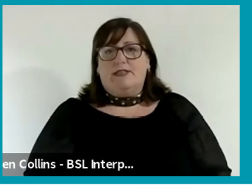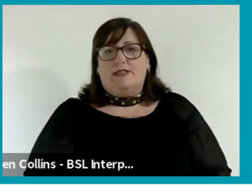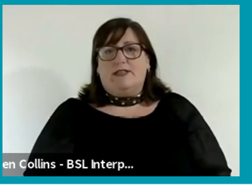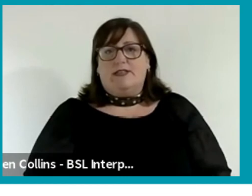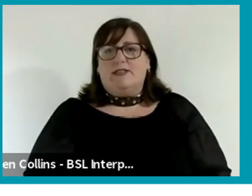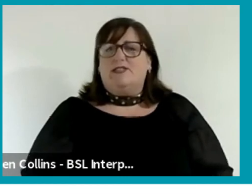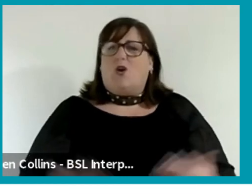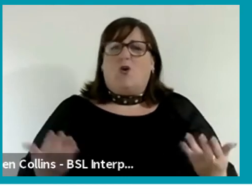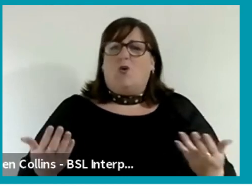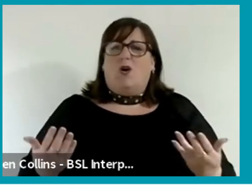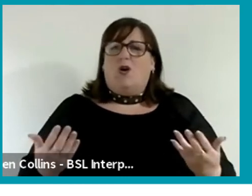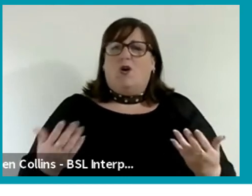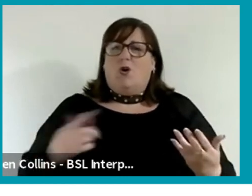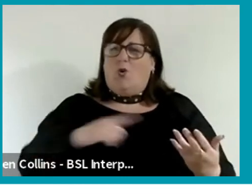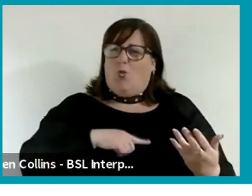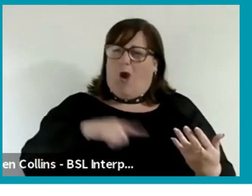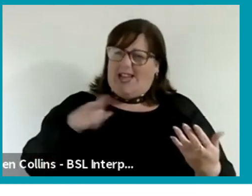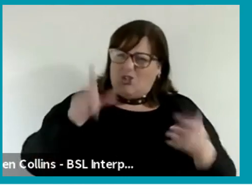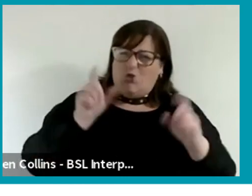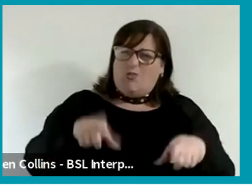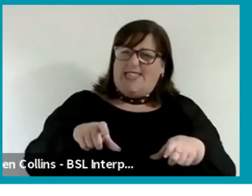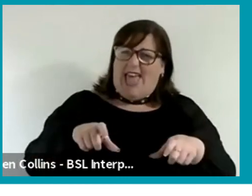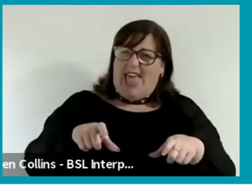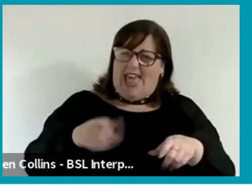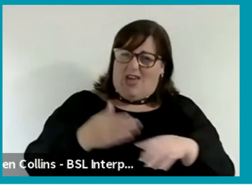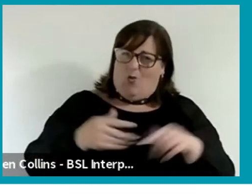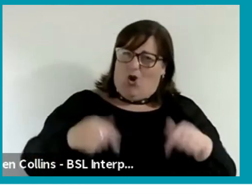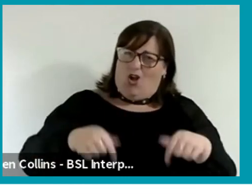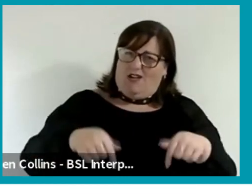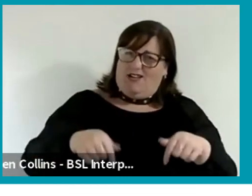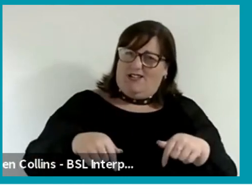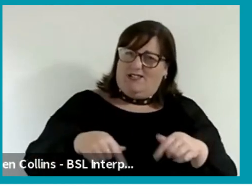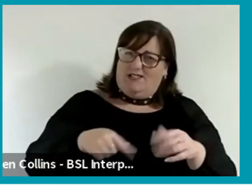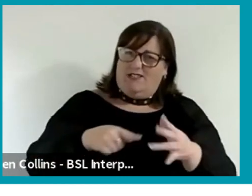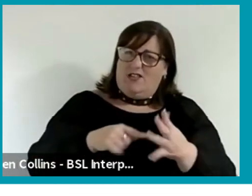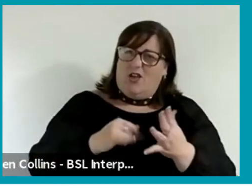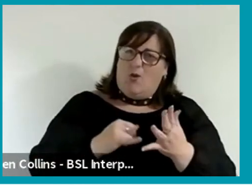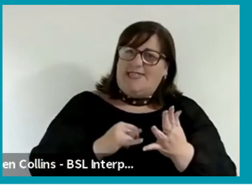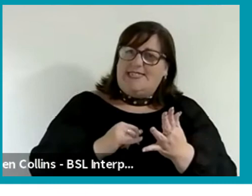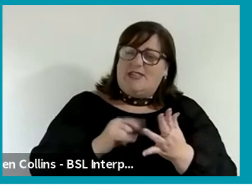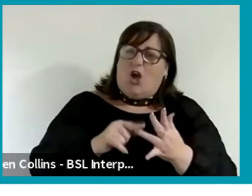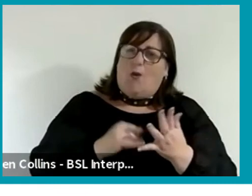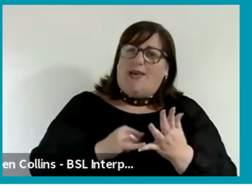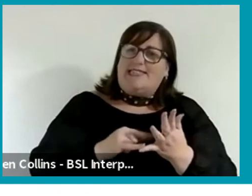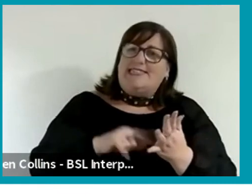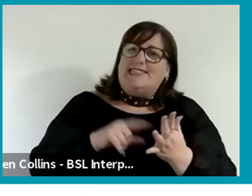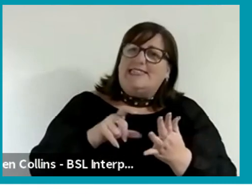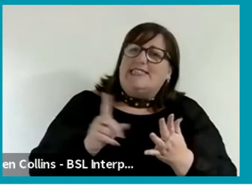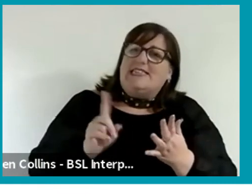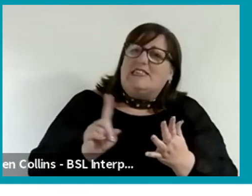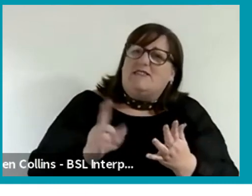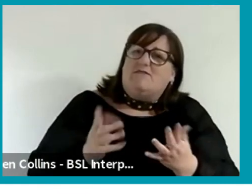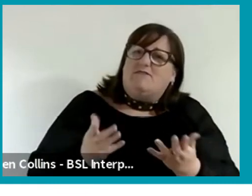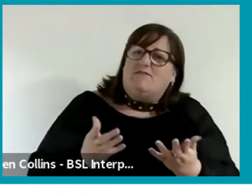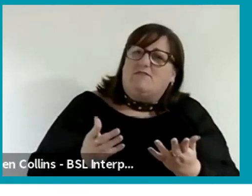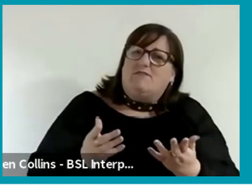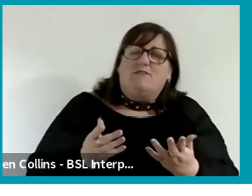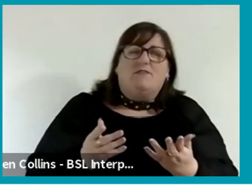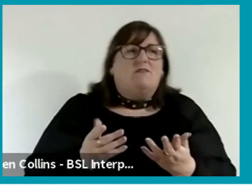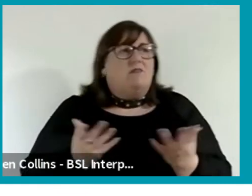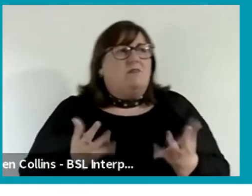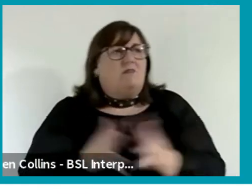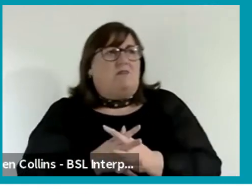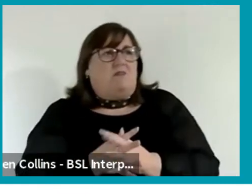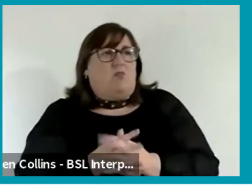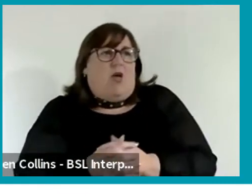do you love working at OSTC yourself, Sam? I suppose because it was a fintech